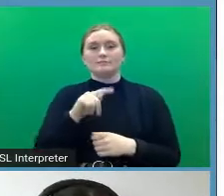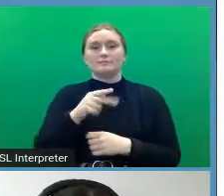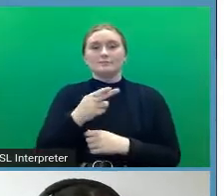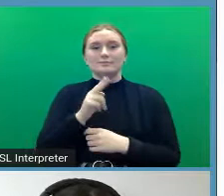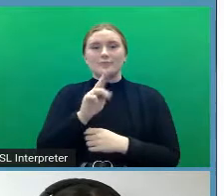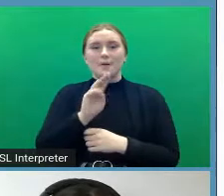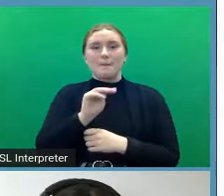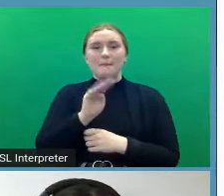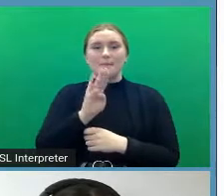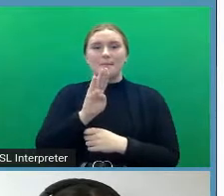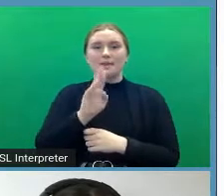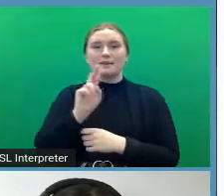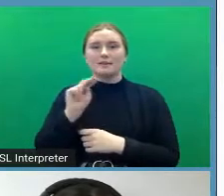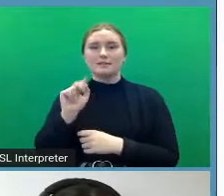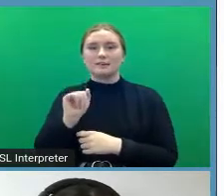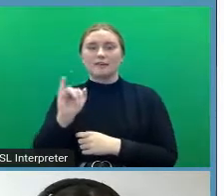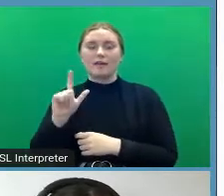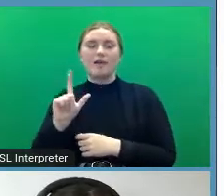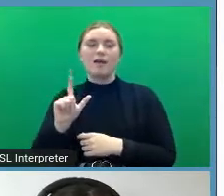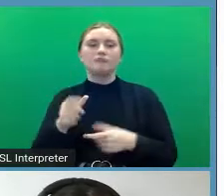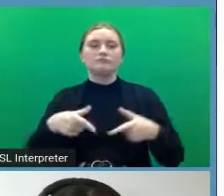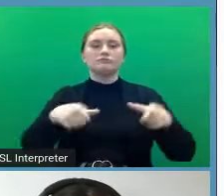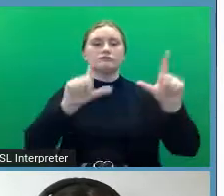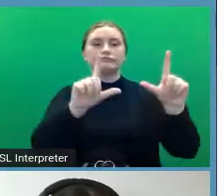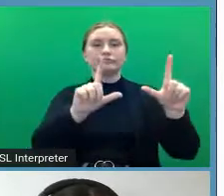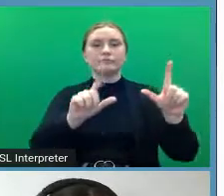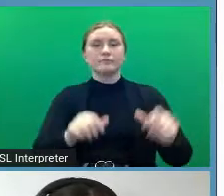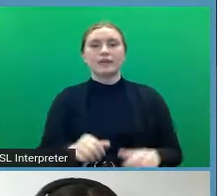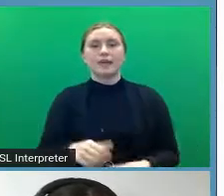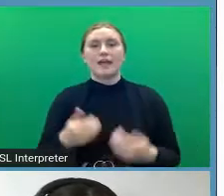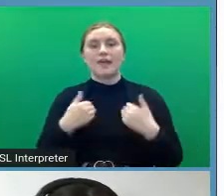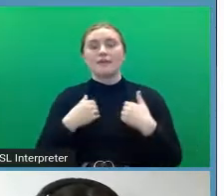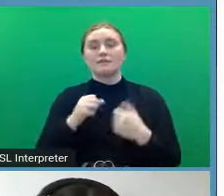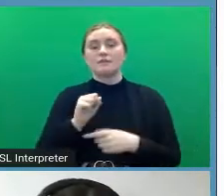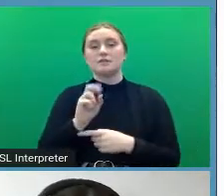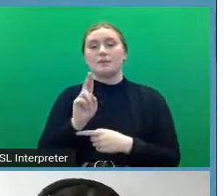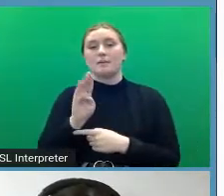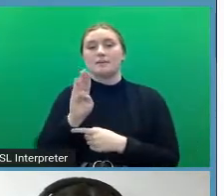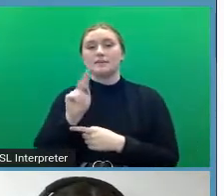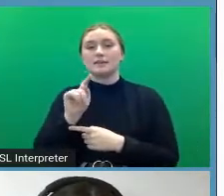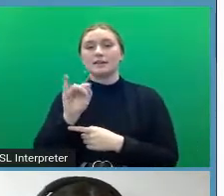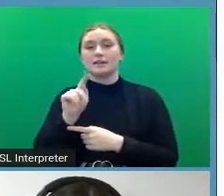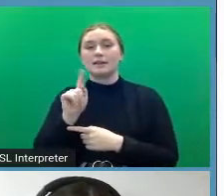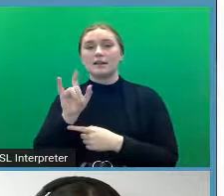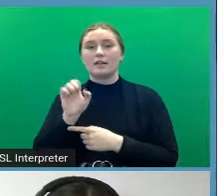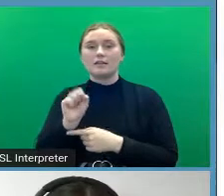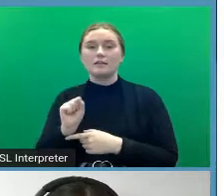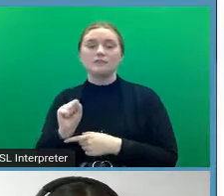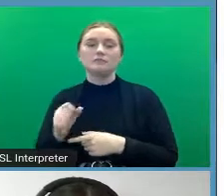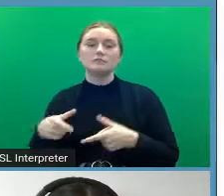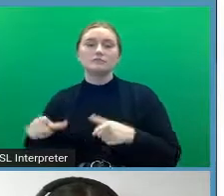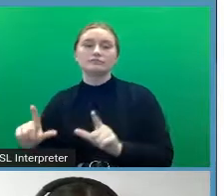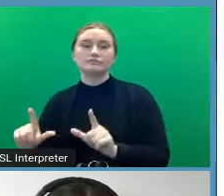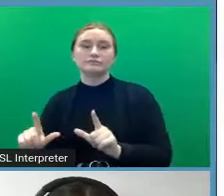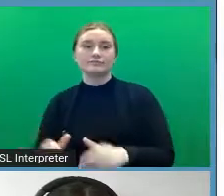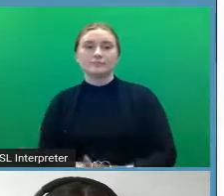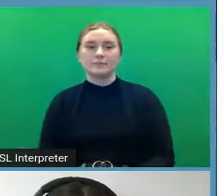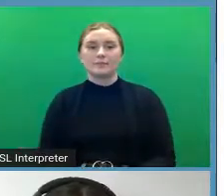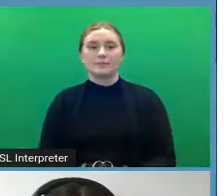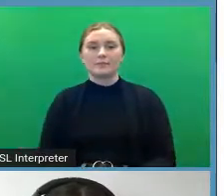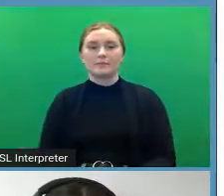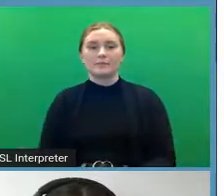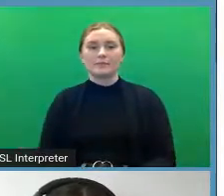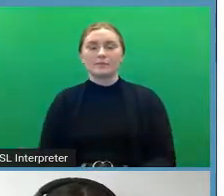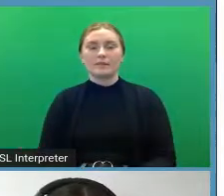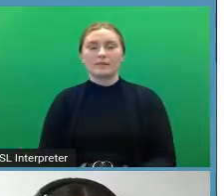reads Details, Analytics, Editor, Comments, and Subtitles. We are activated on the subtitles menu item. And so to